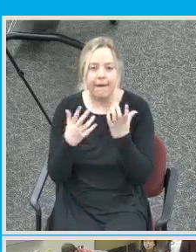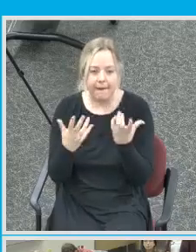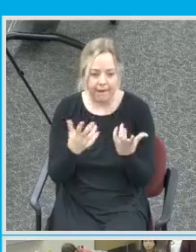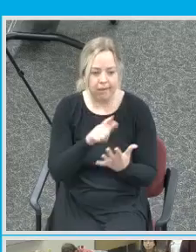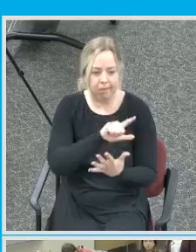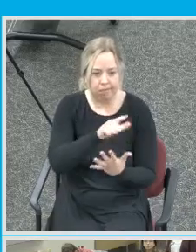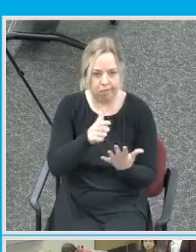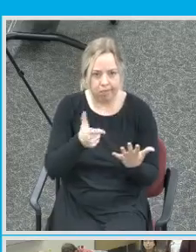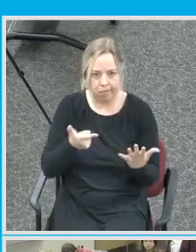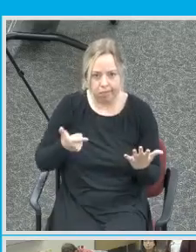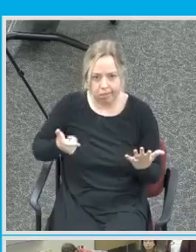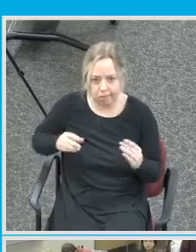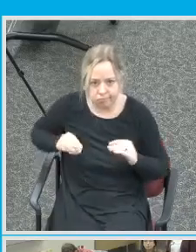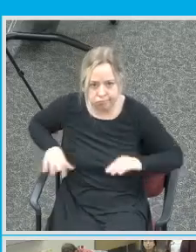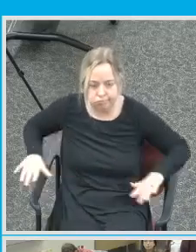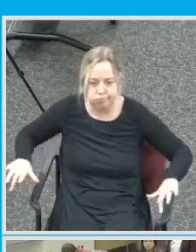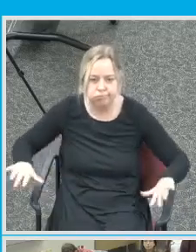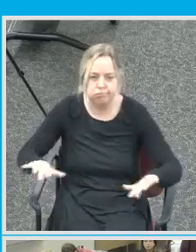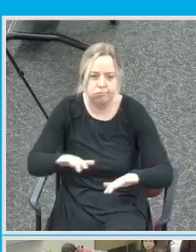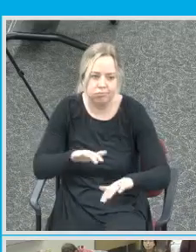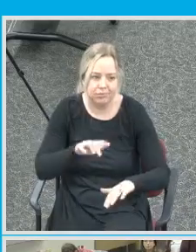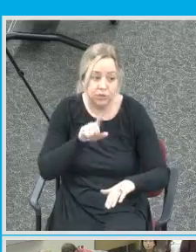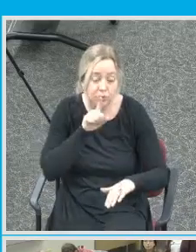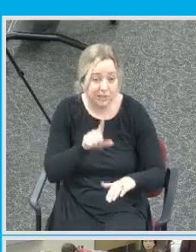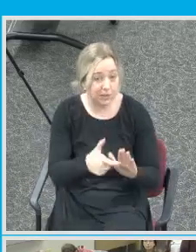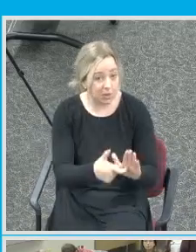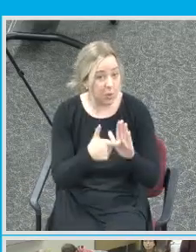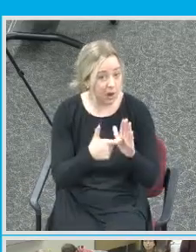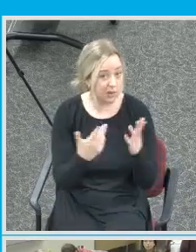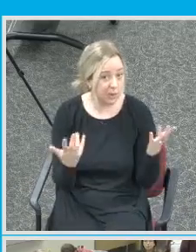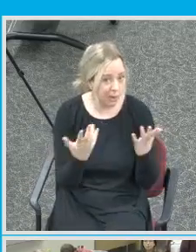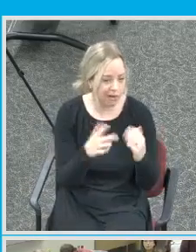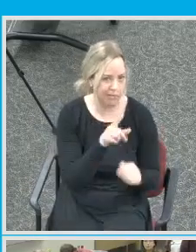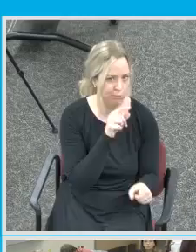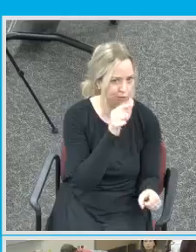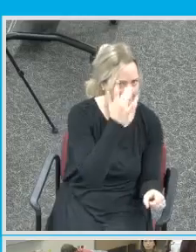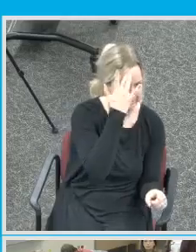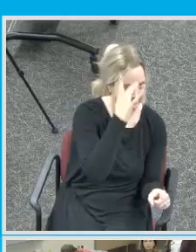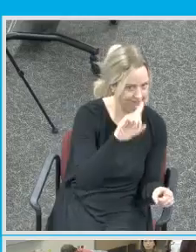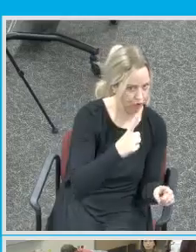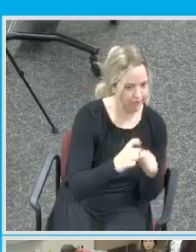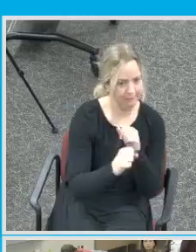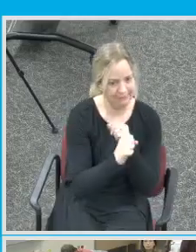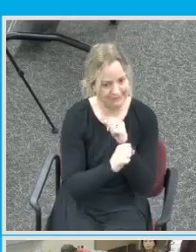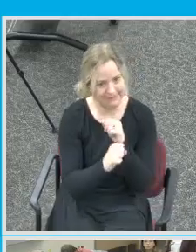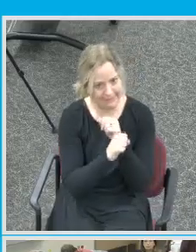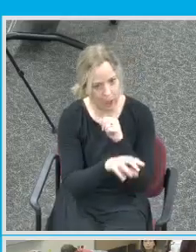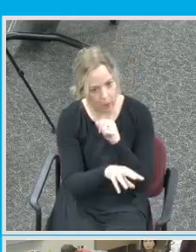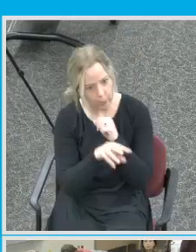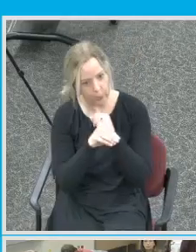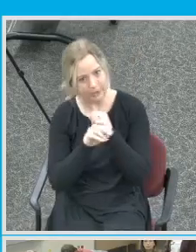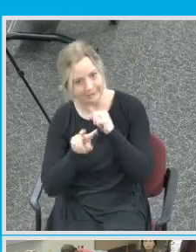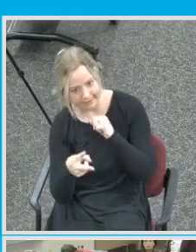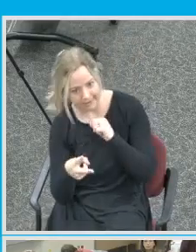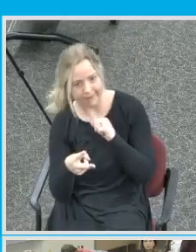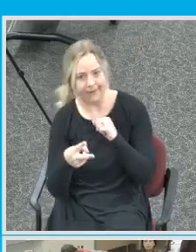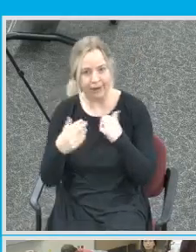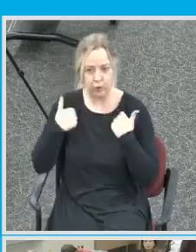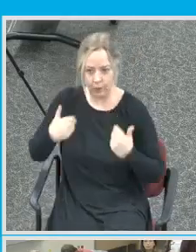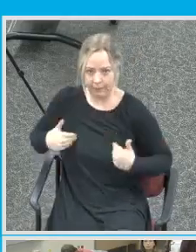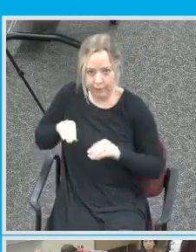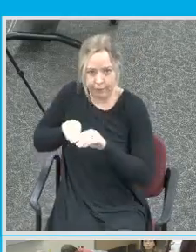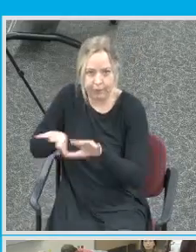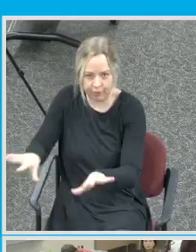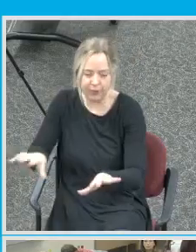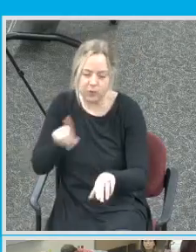of mosquitoes, and then you need some infected birds, and then you need more mosquitoes feeding on the birds, and around and around. So it takes time in sort of the